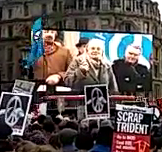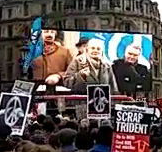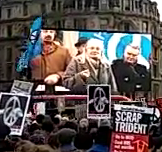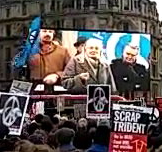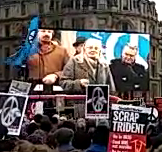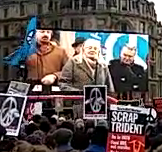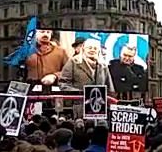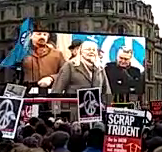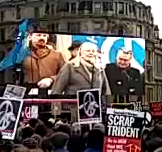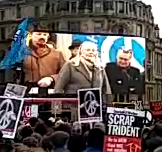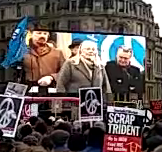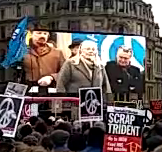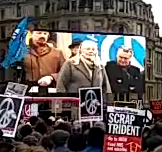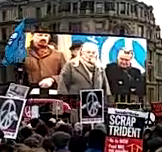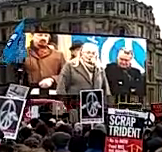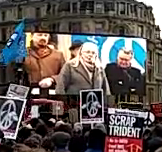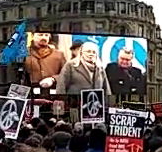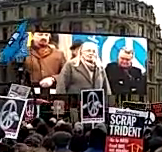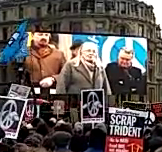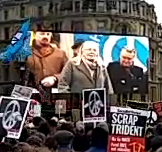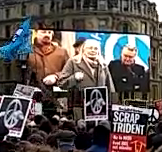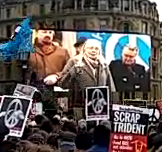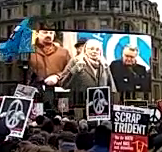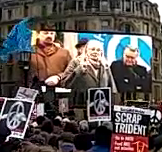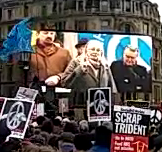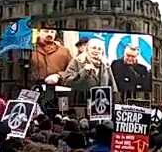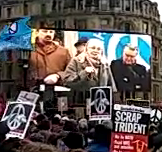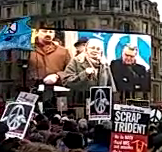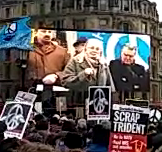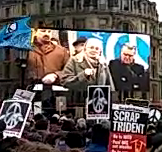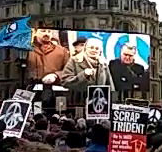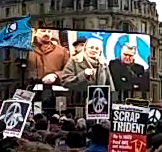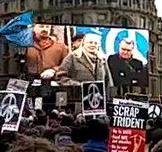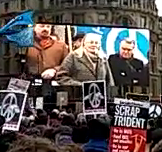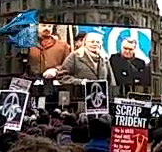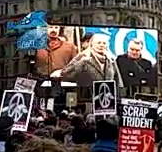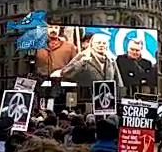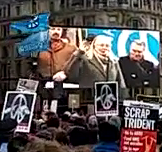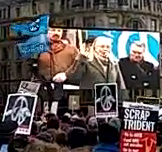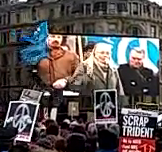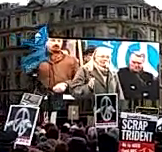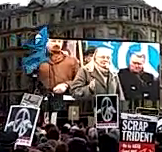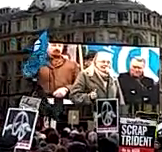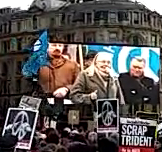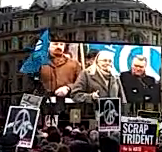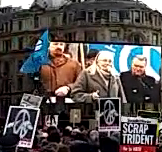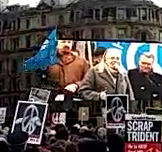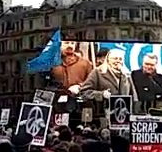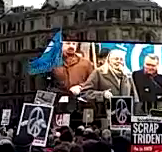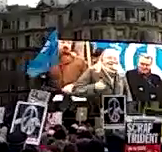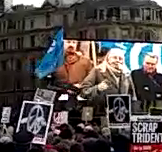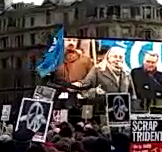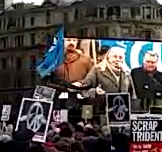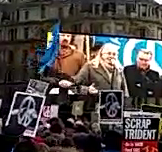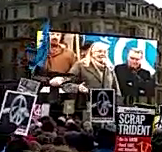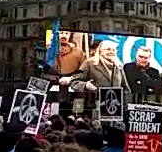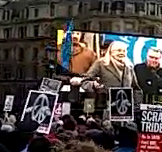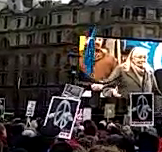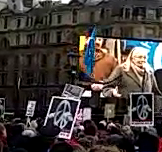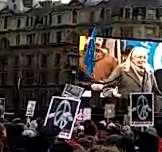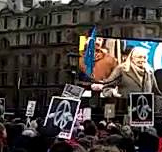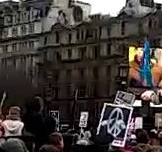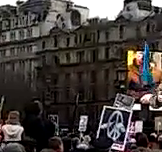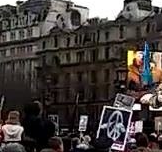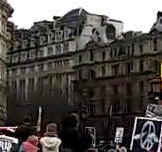right? So let's work for a year to close down our